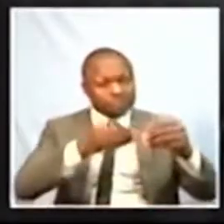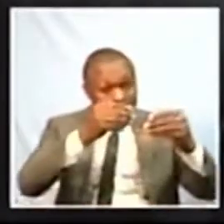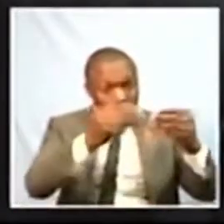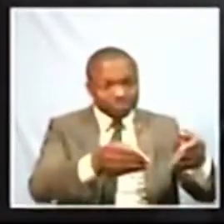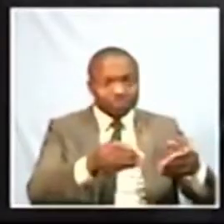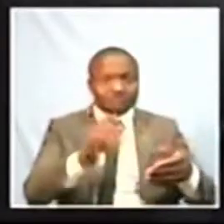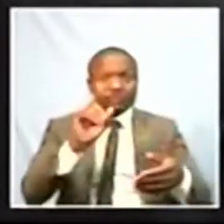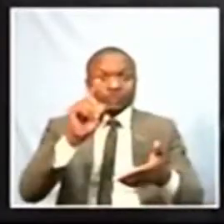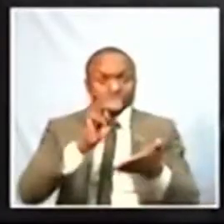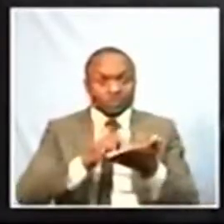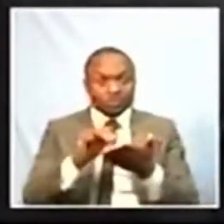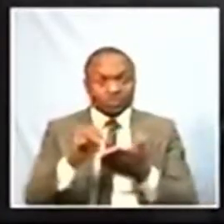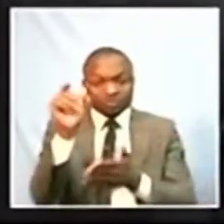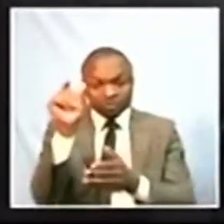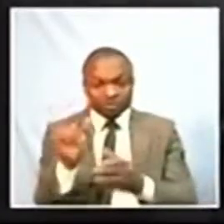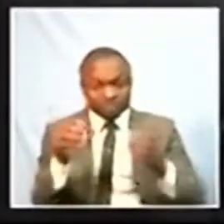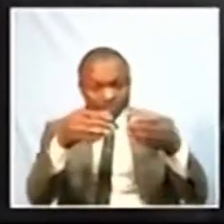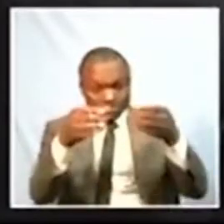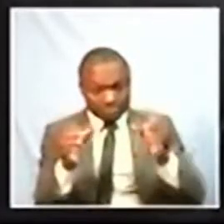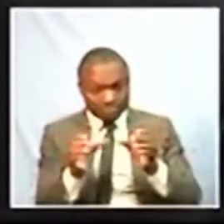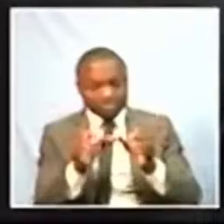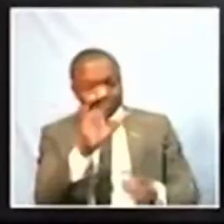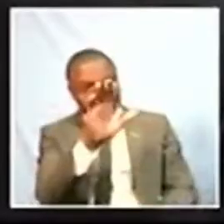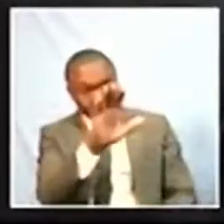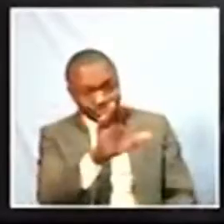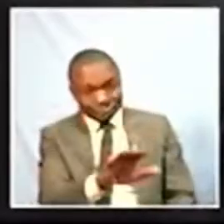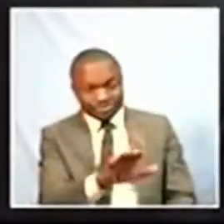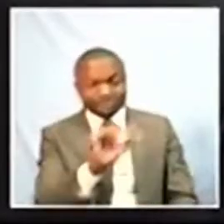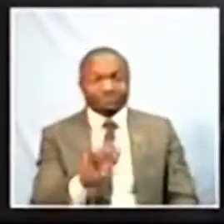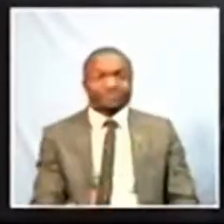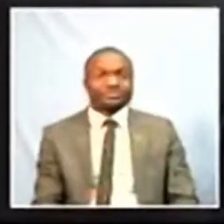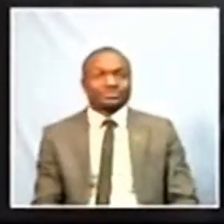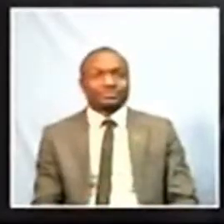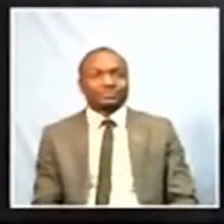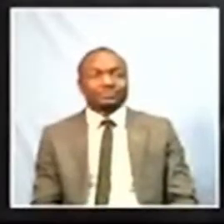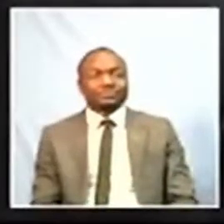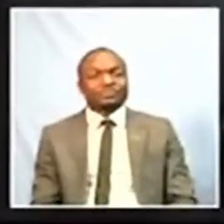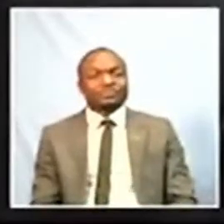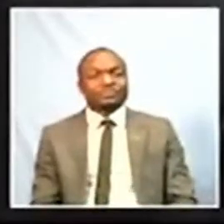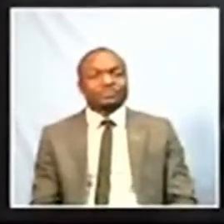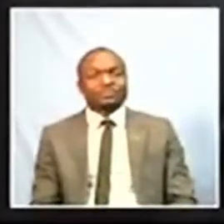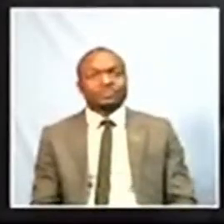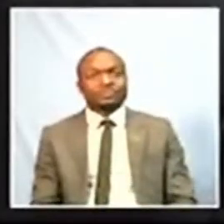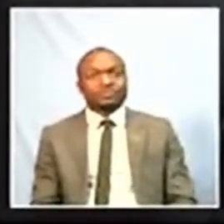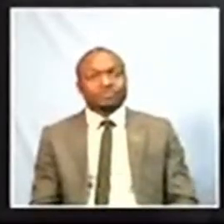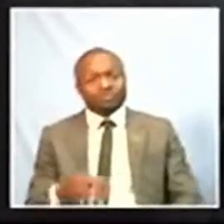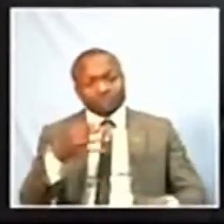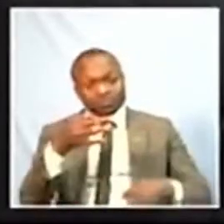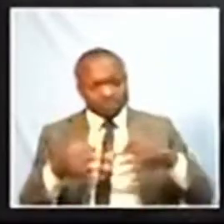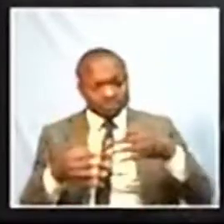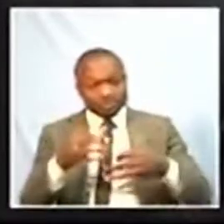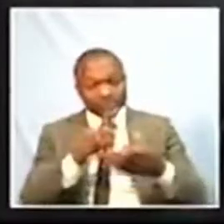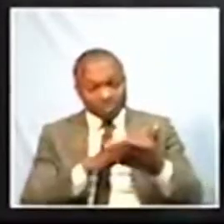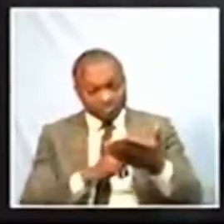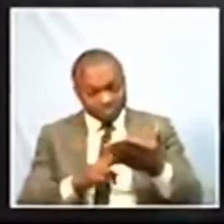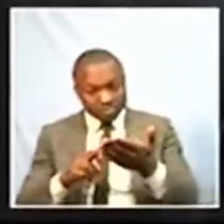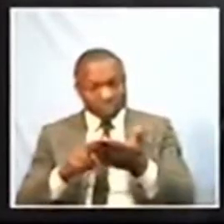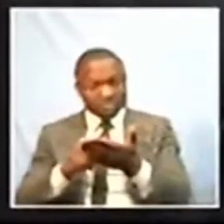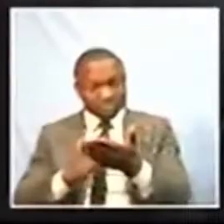each constituency was there. So I think when I read the Chair, if I go to the action taken,